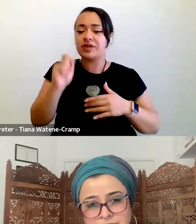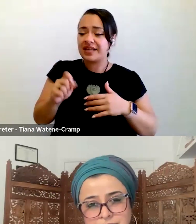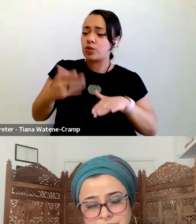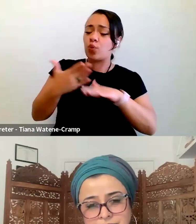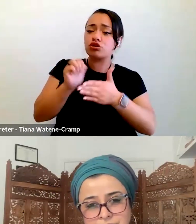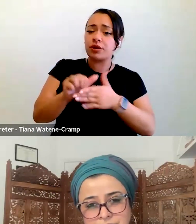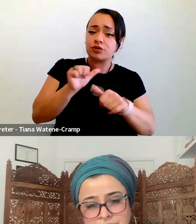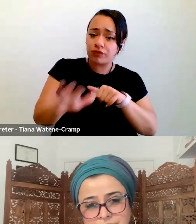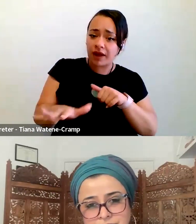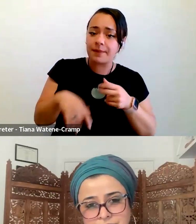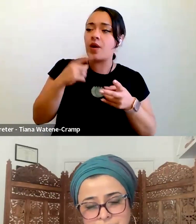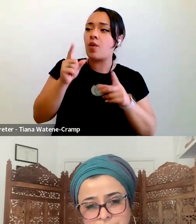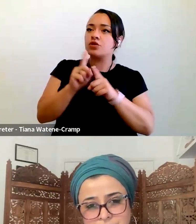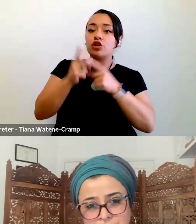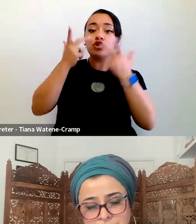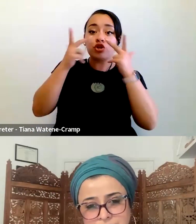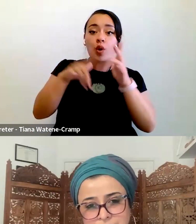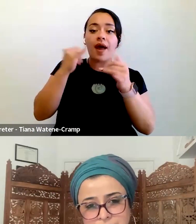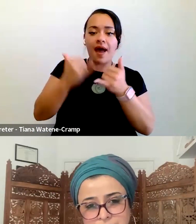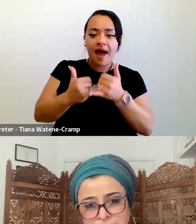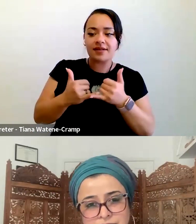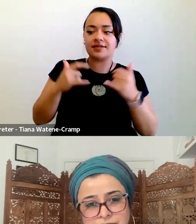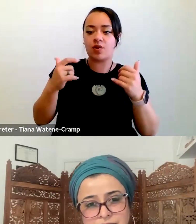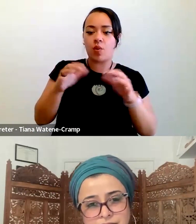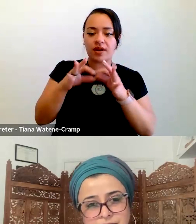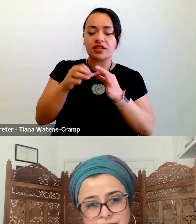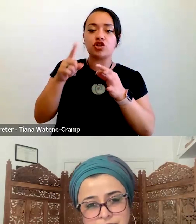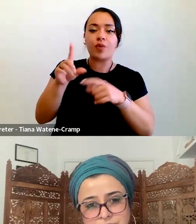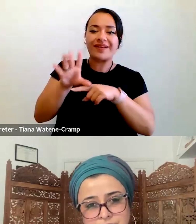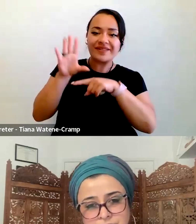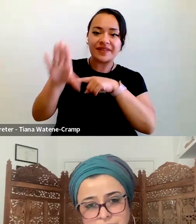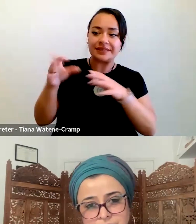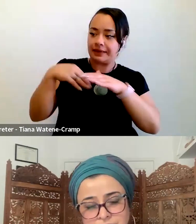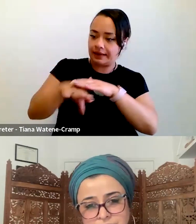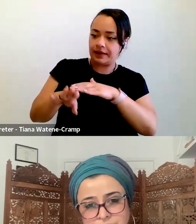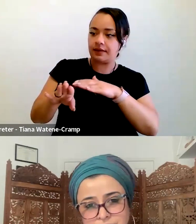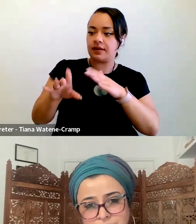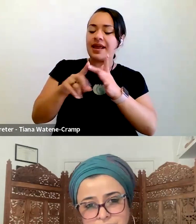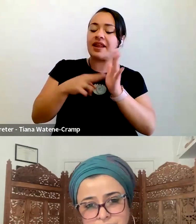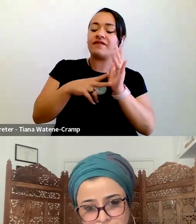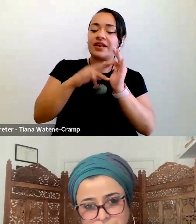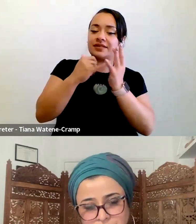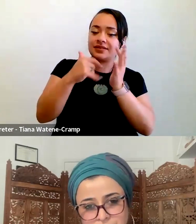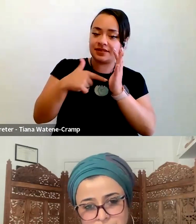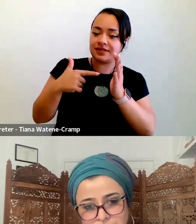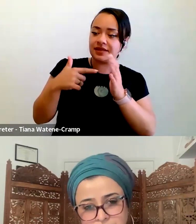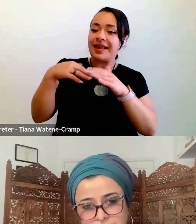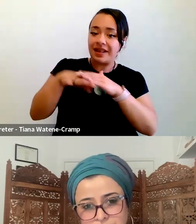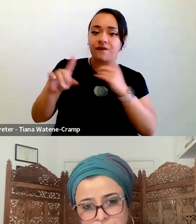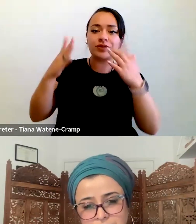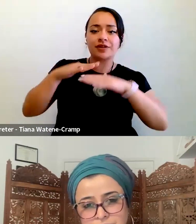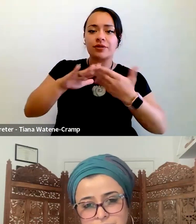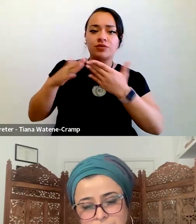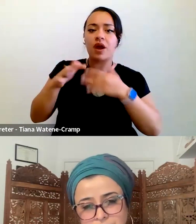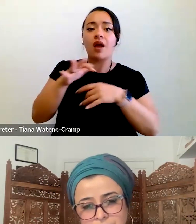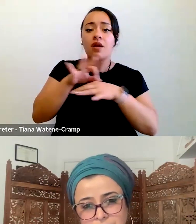demonstrating as an organisation that you're investing in First Nations communities, and not just as bums on seats, but really truly